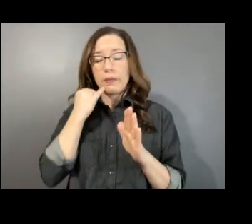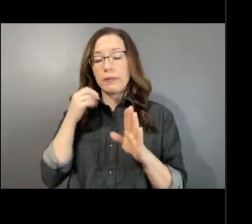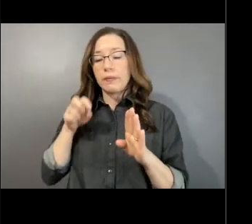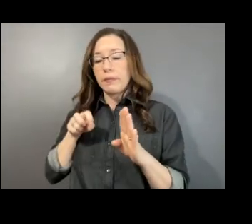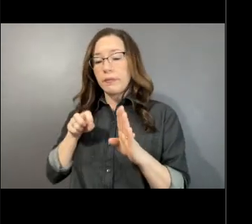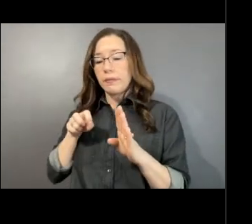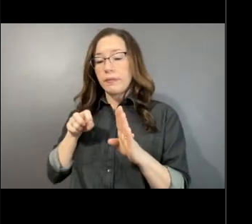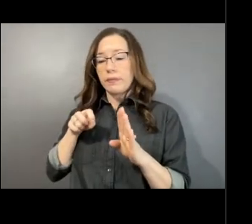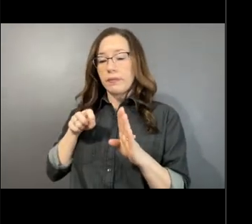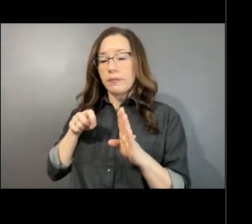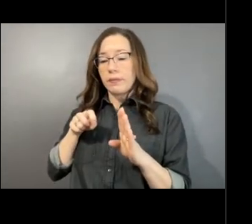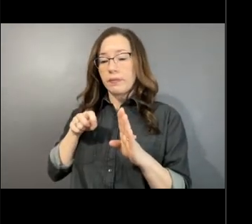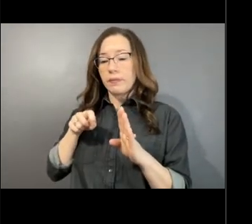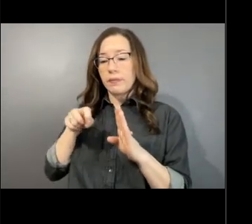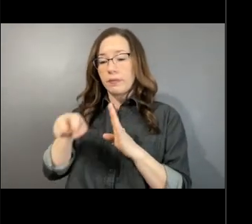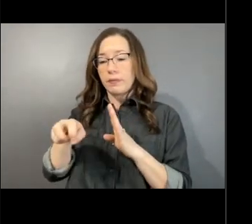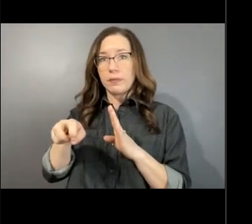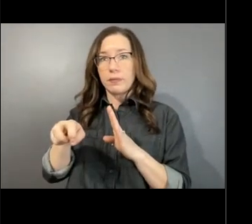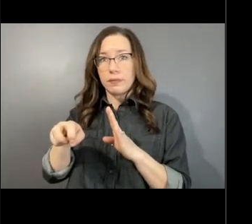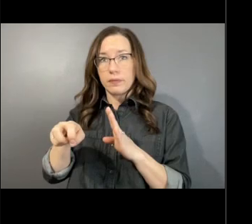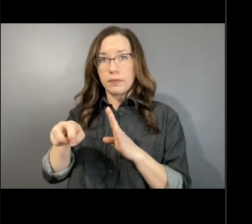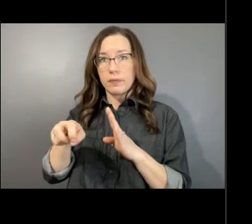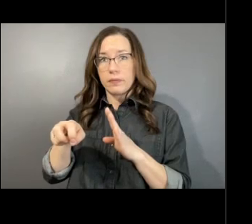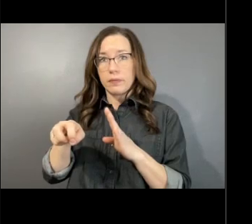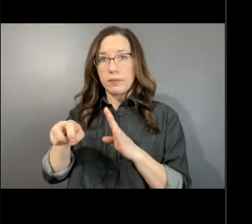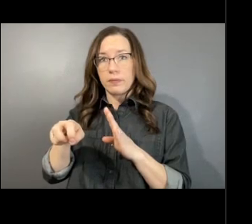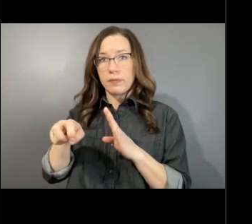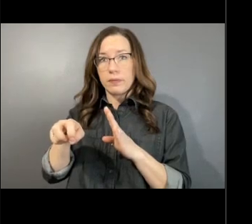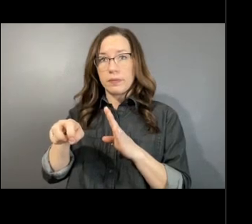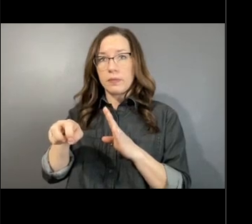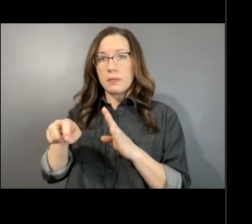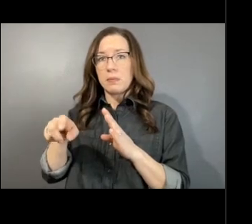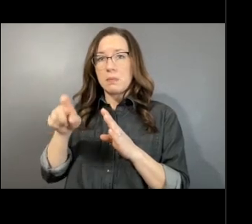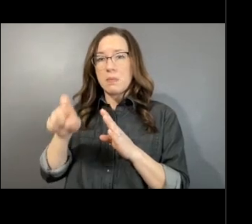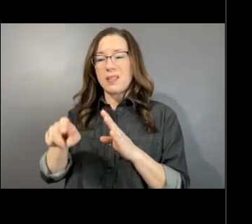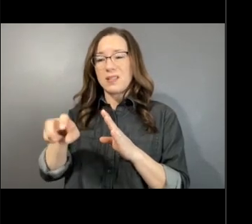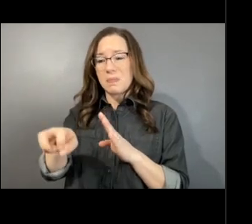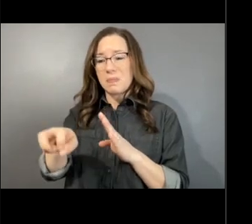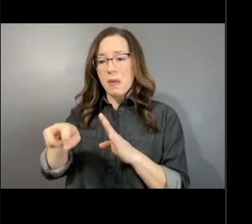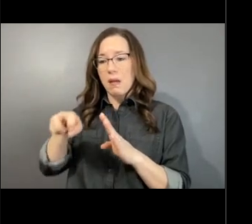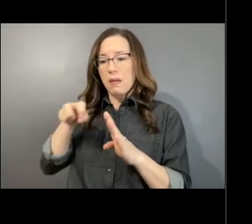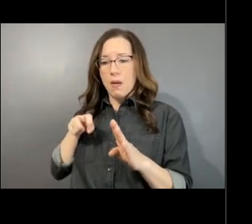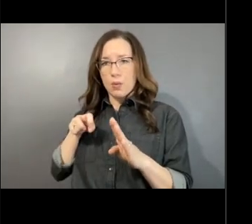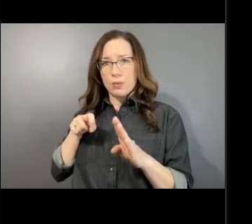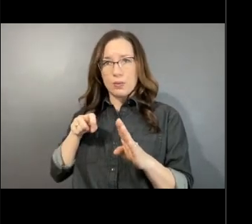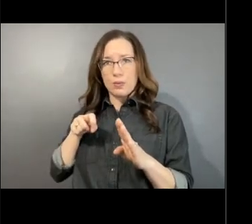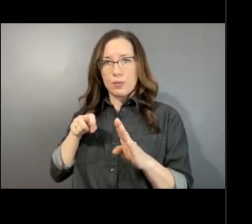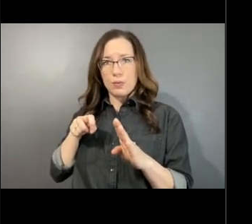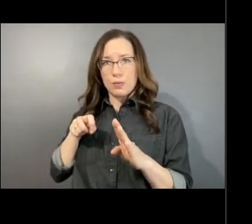enters the pantry facing the contents, they must back out of the space.